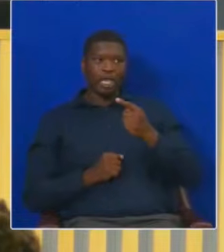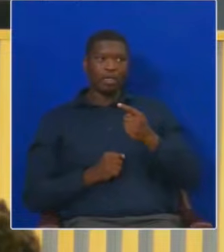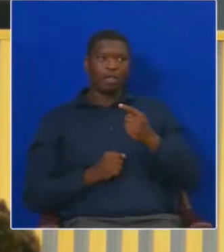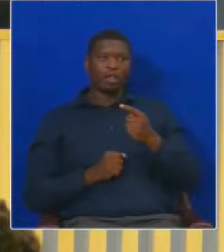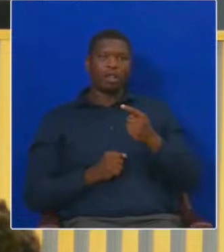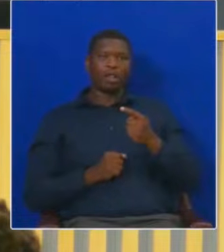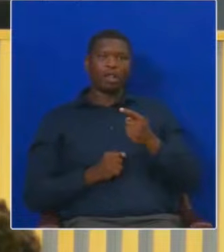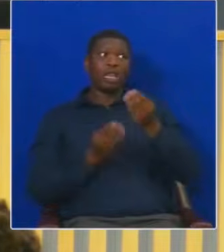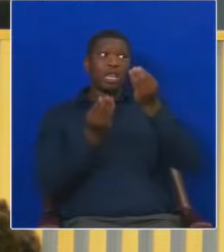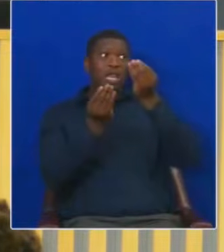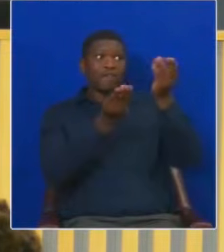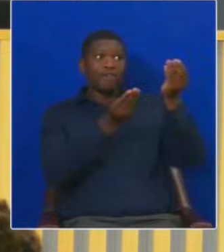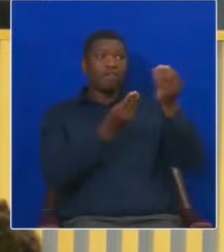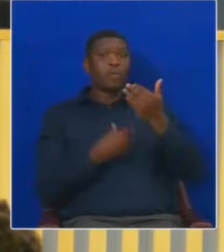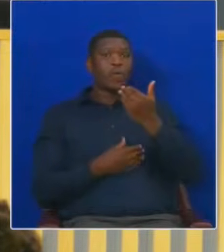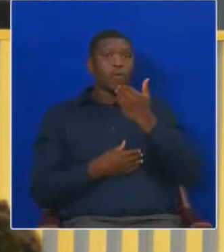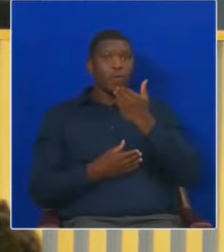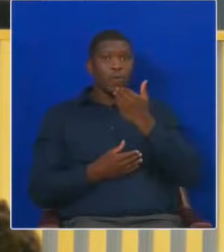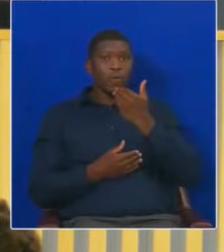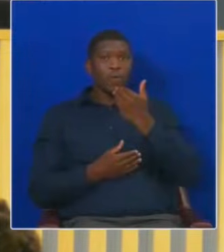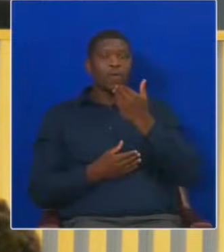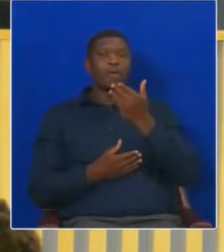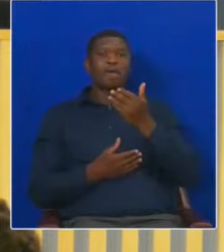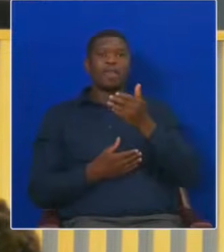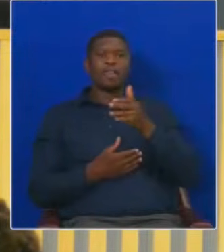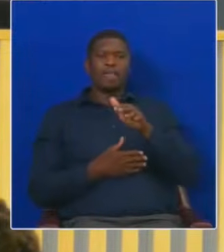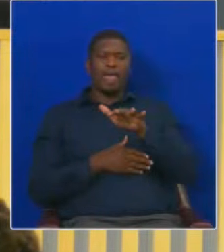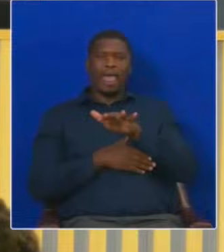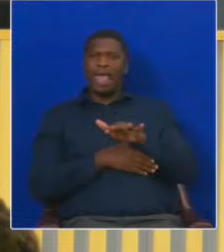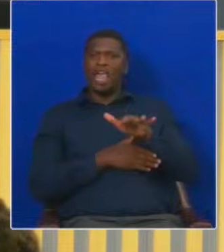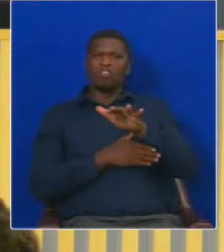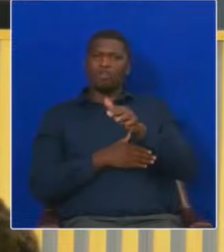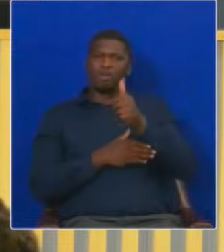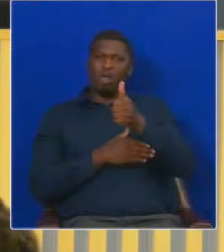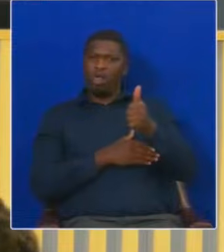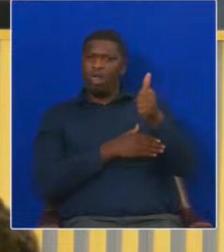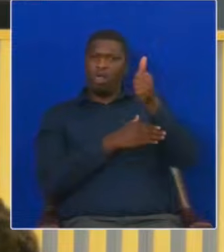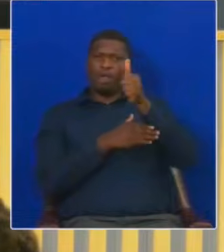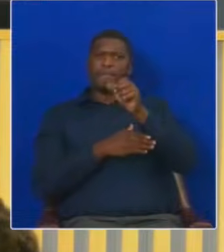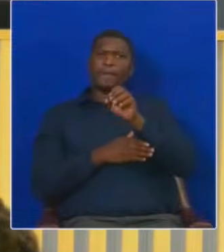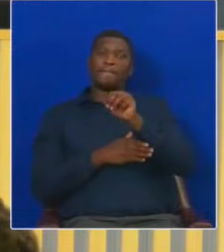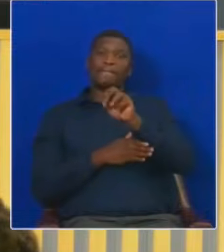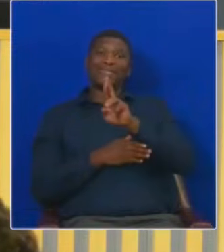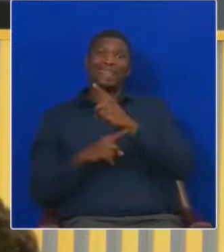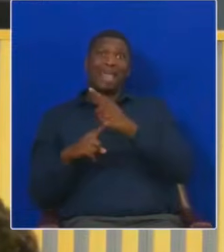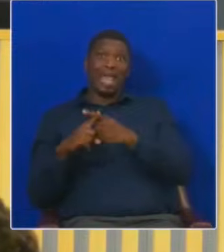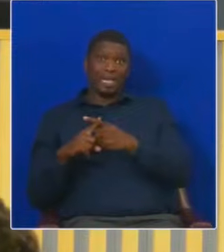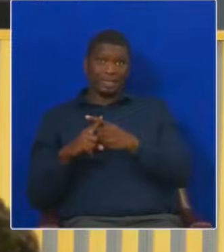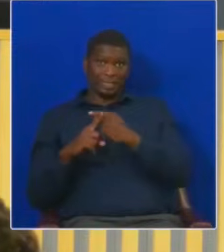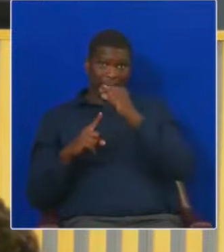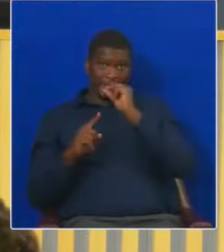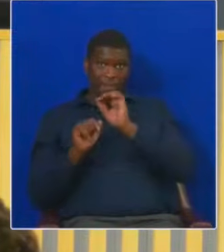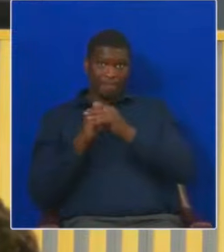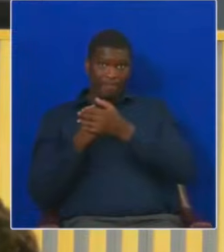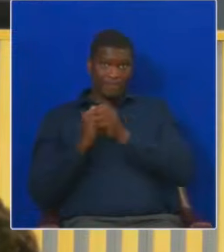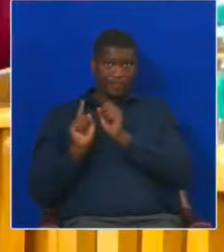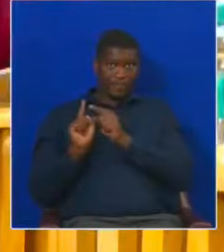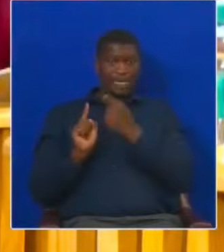area commissioner, Mr. X, that I will assist